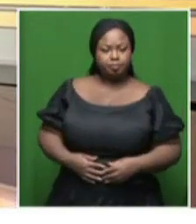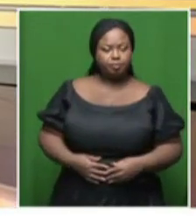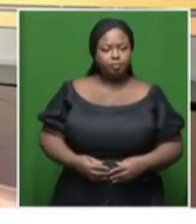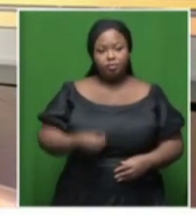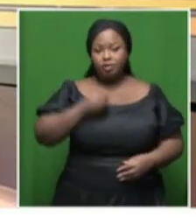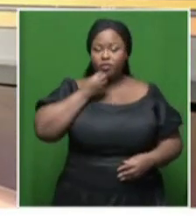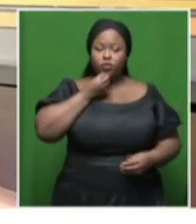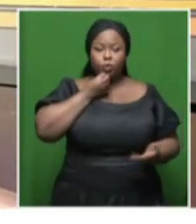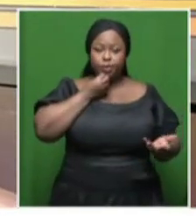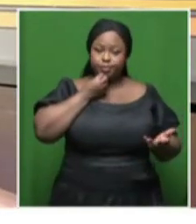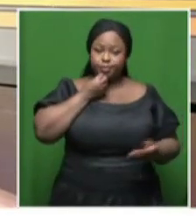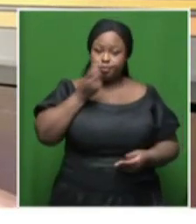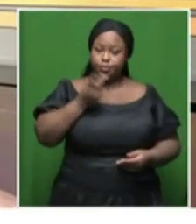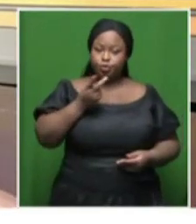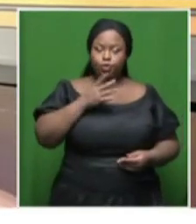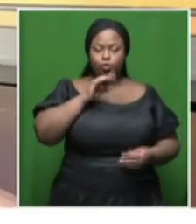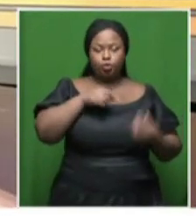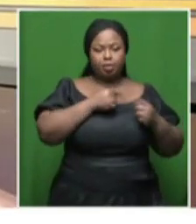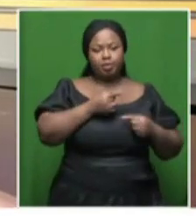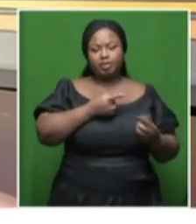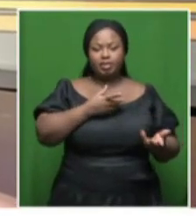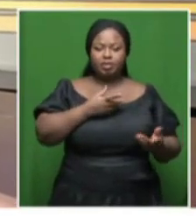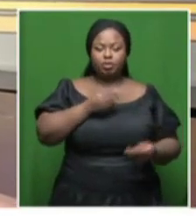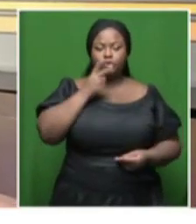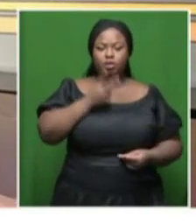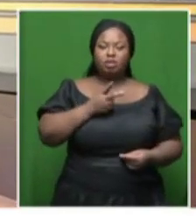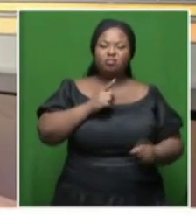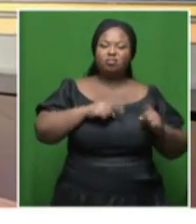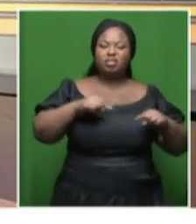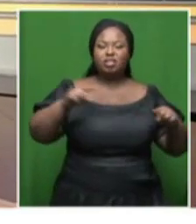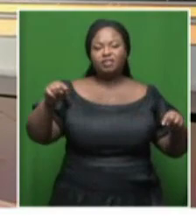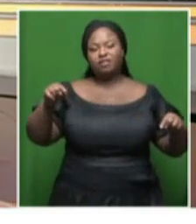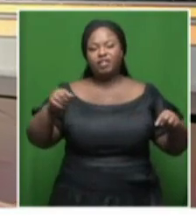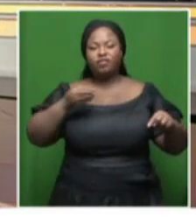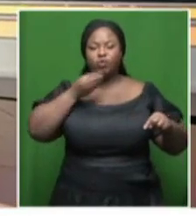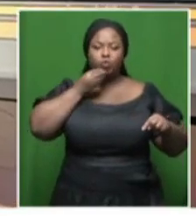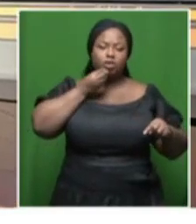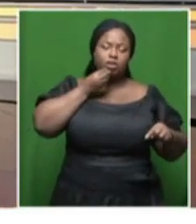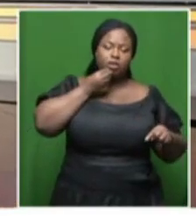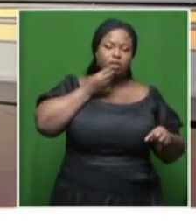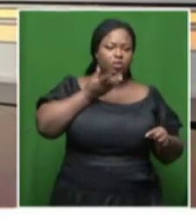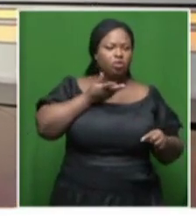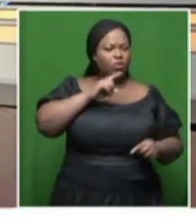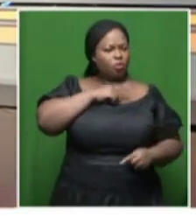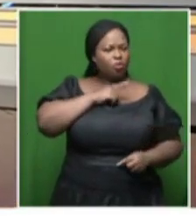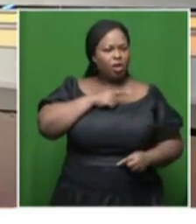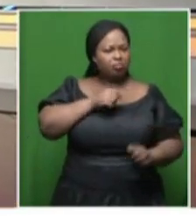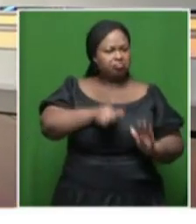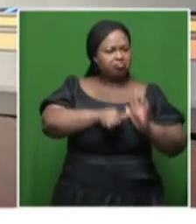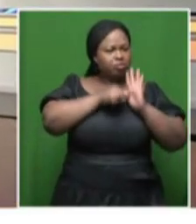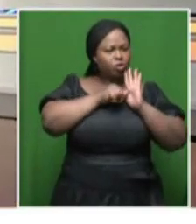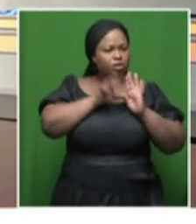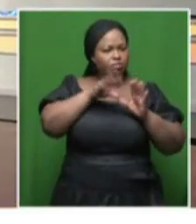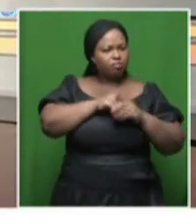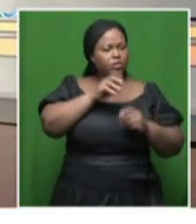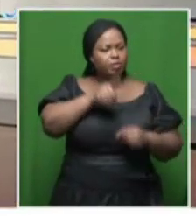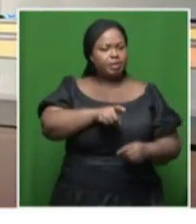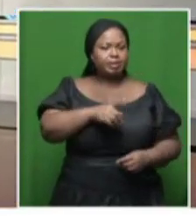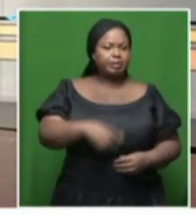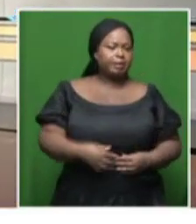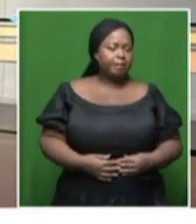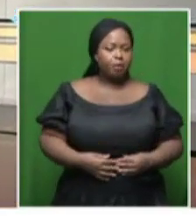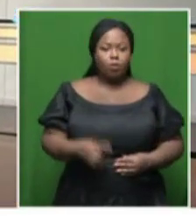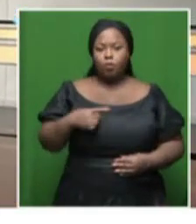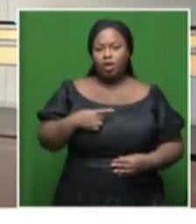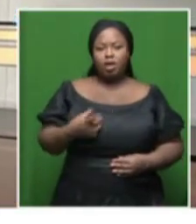food as well, you talk about how you cater for the different palates and the different, you know, why was that such an important aspect of the festival as